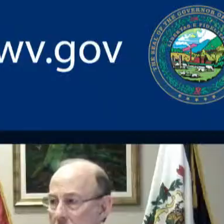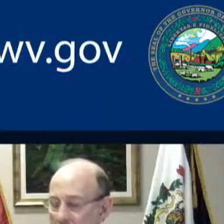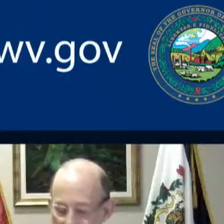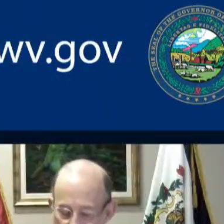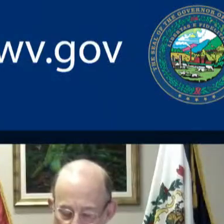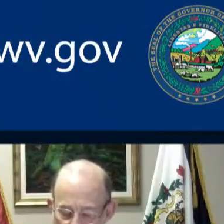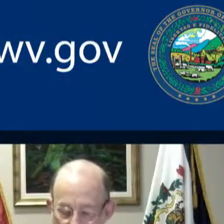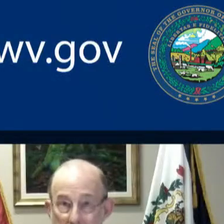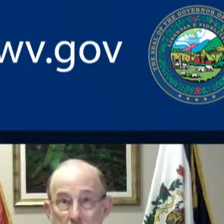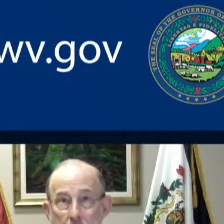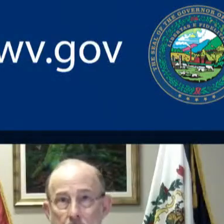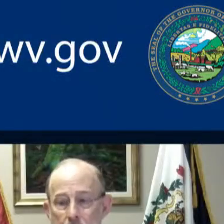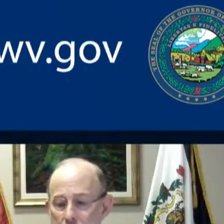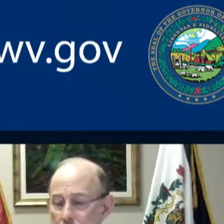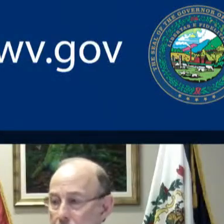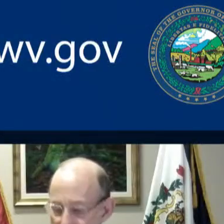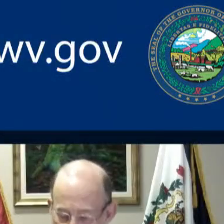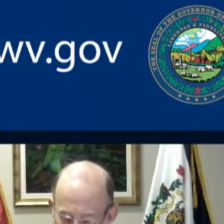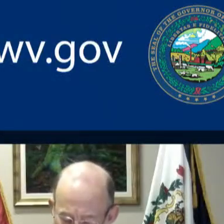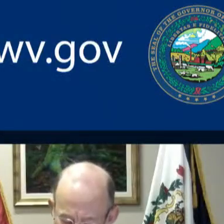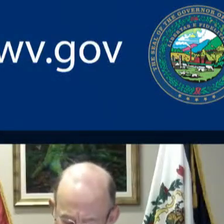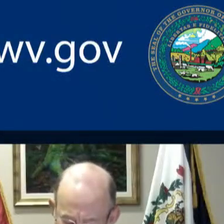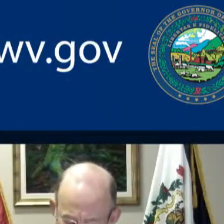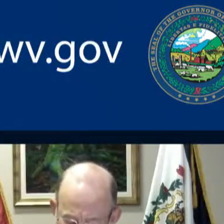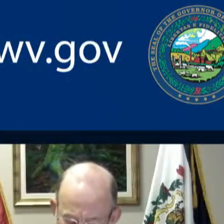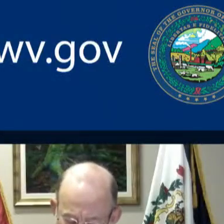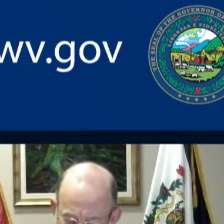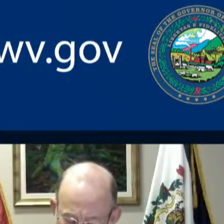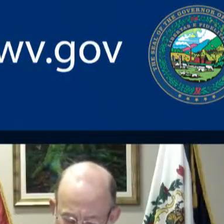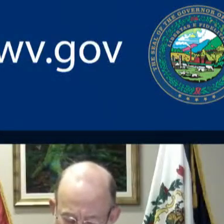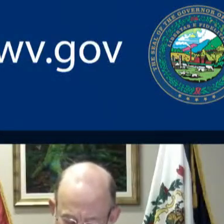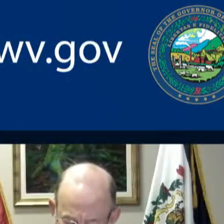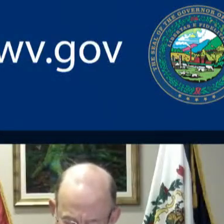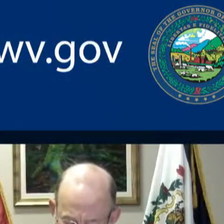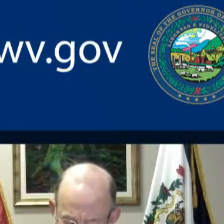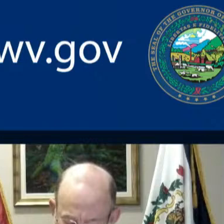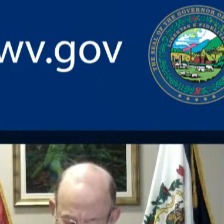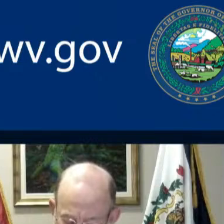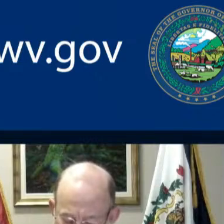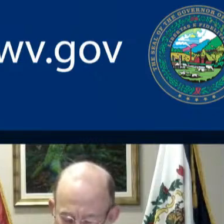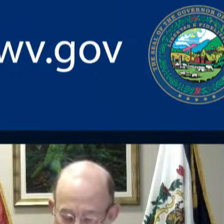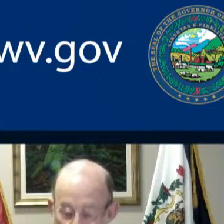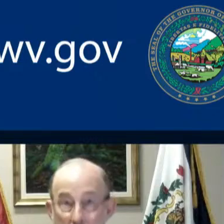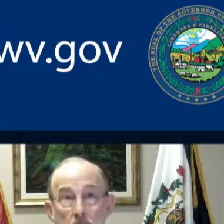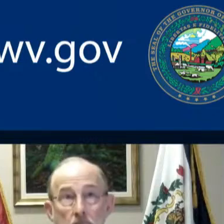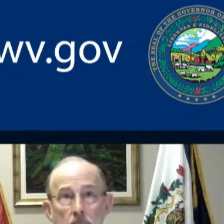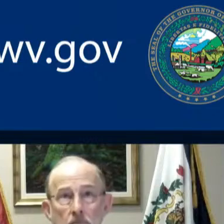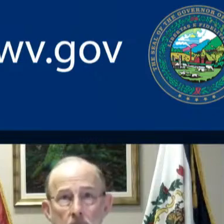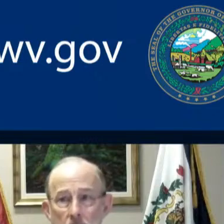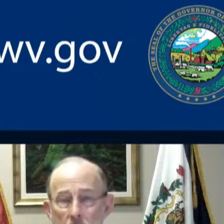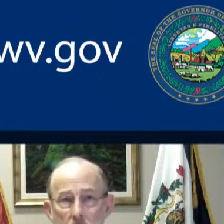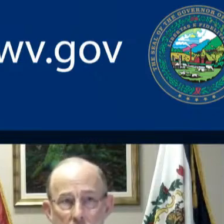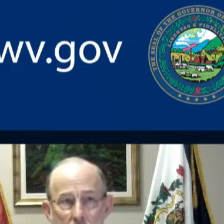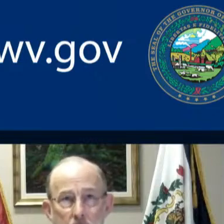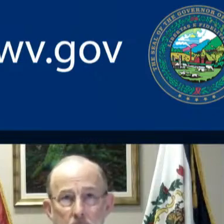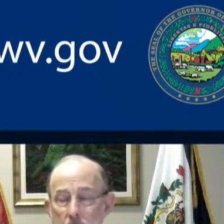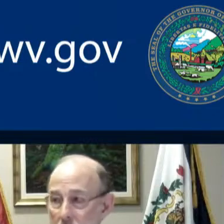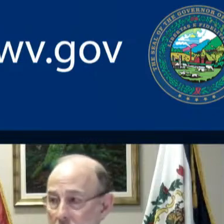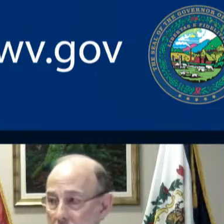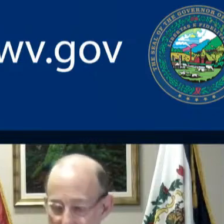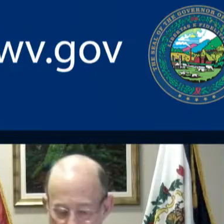Bill, maybe you can do on the update, and then maybe Clay, maybe you got to jump in